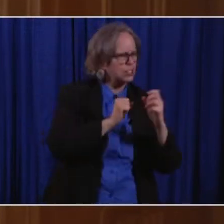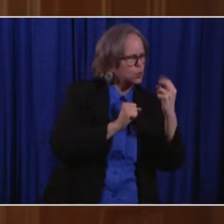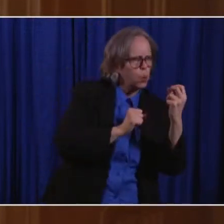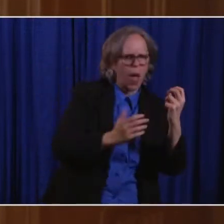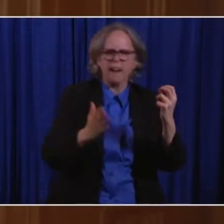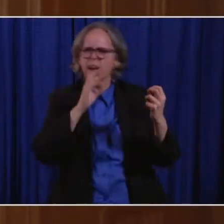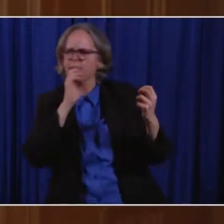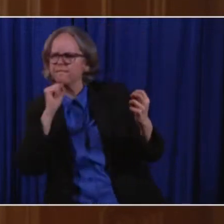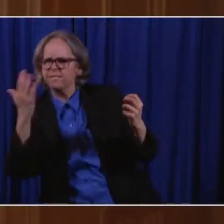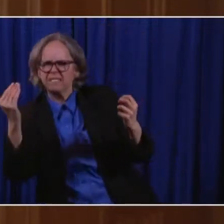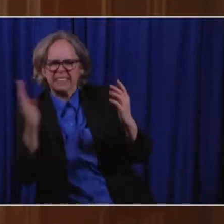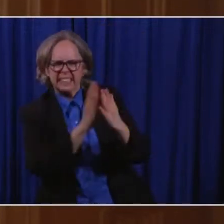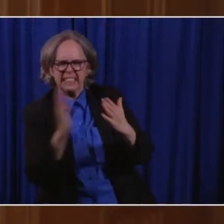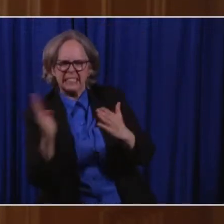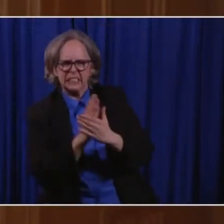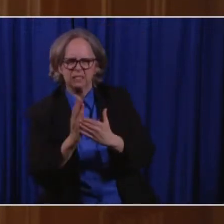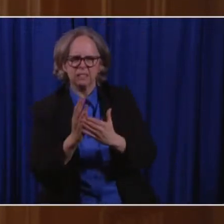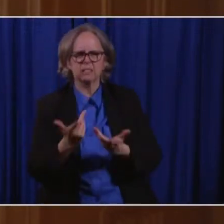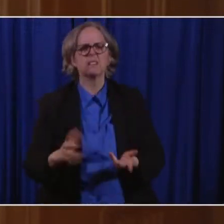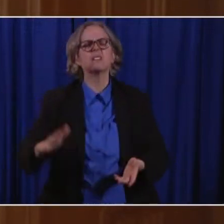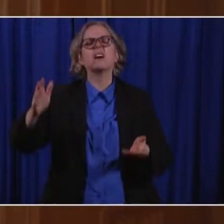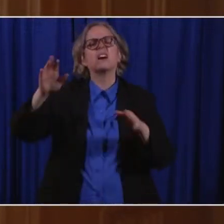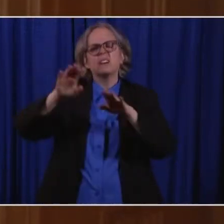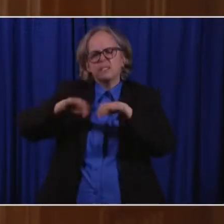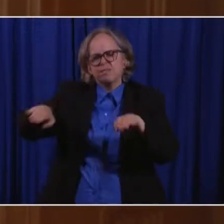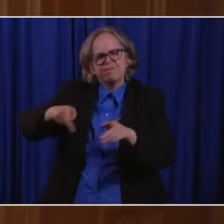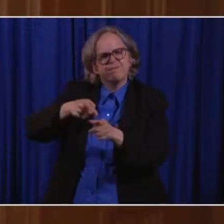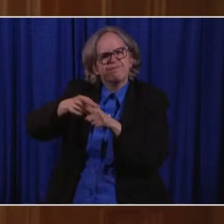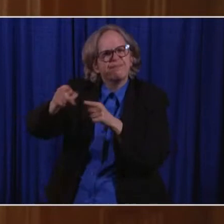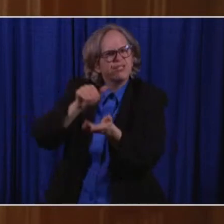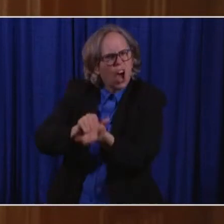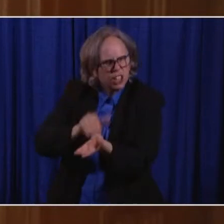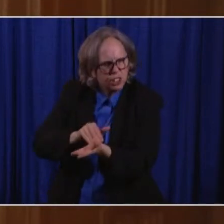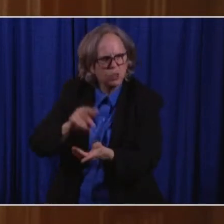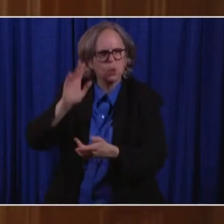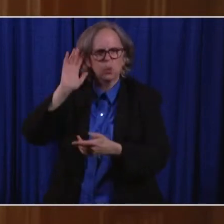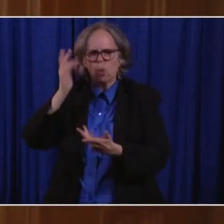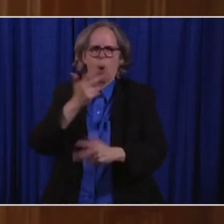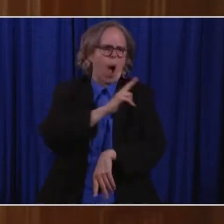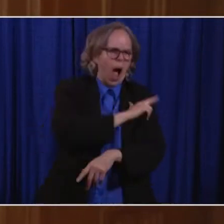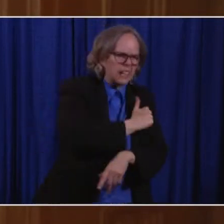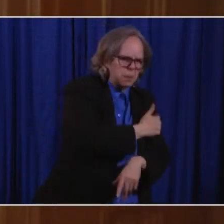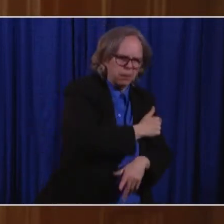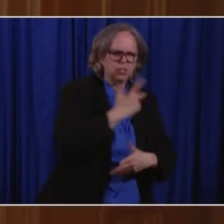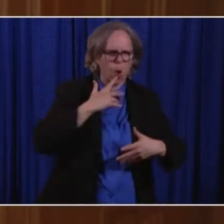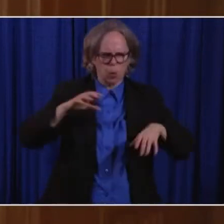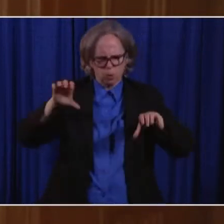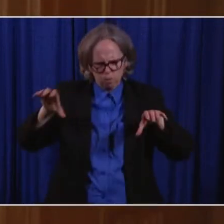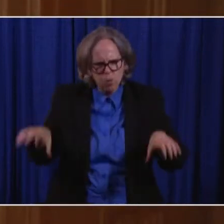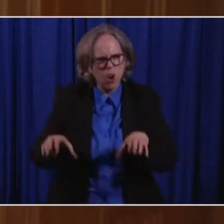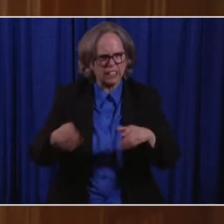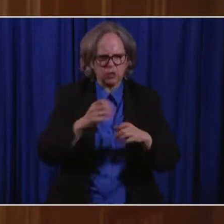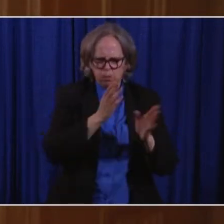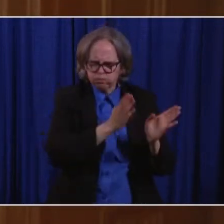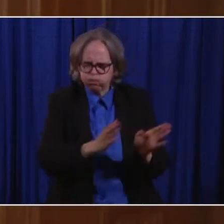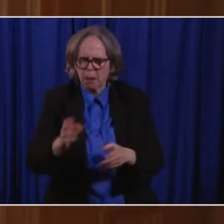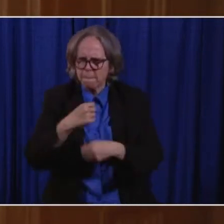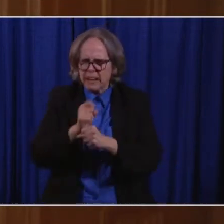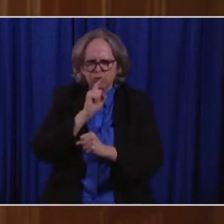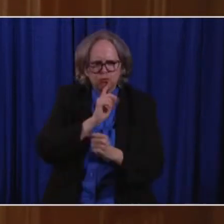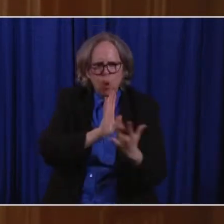and pediatricians are already working with local groups to make the vaccine available to their patients and members of their